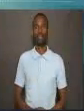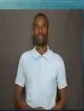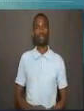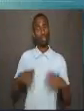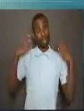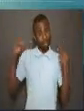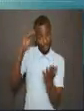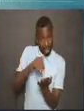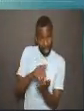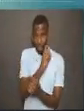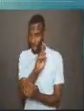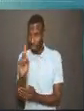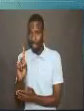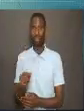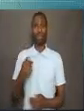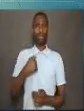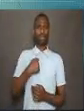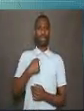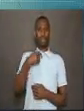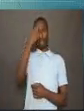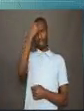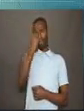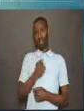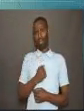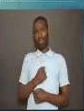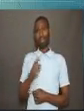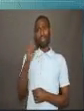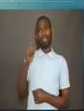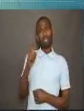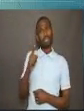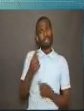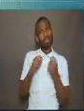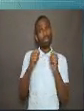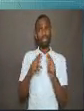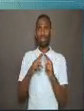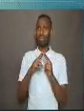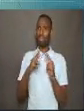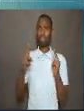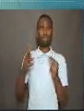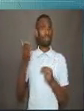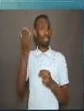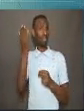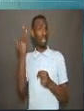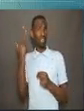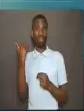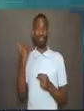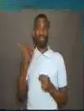Hello again, everyone. I am sure you found this activity to be similar to the